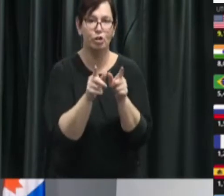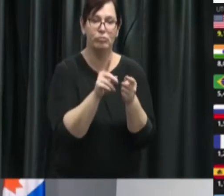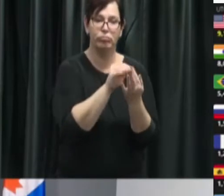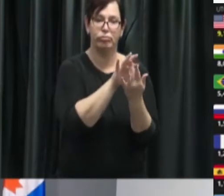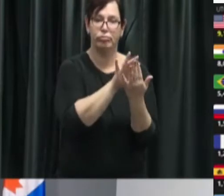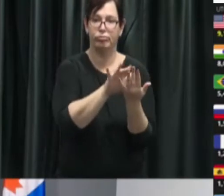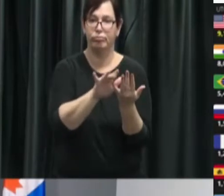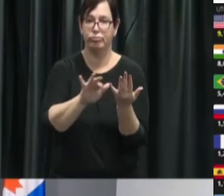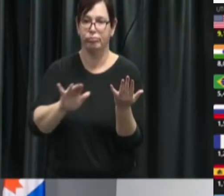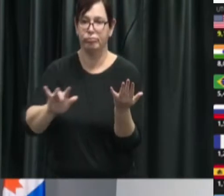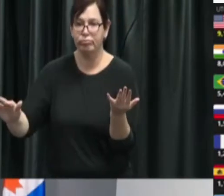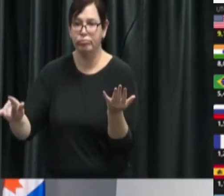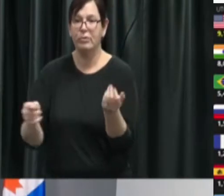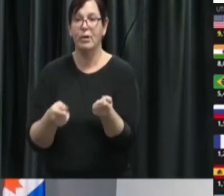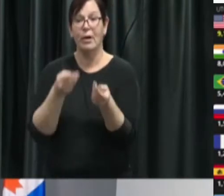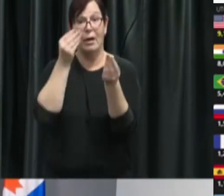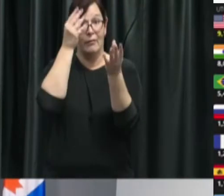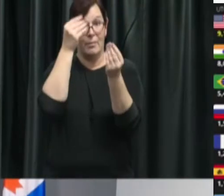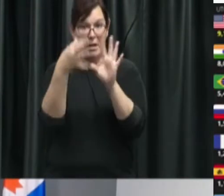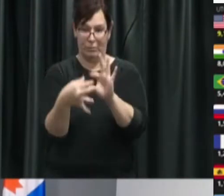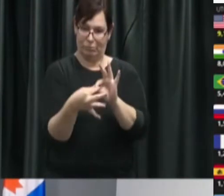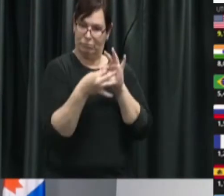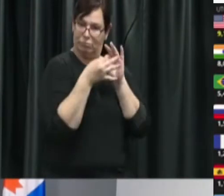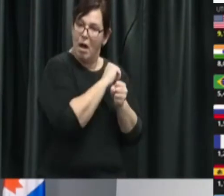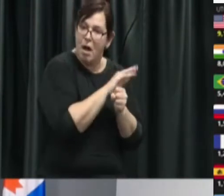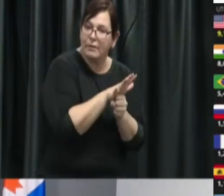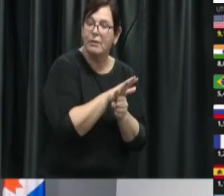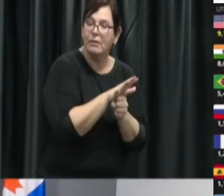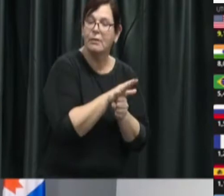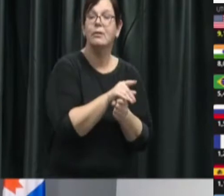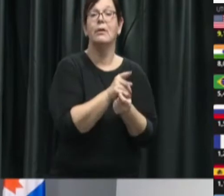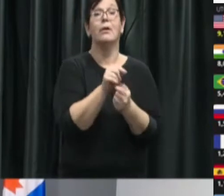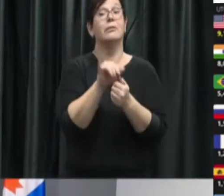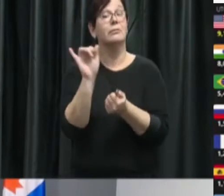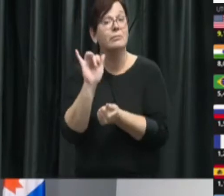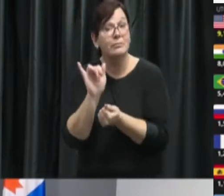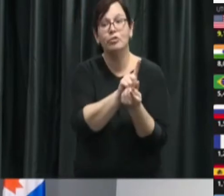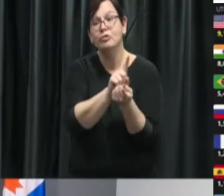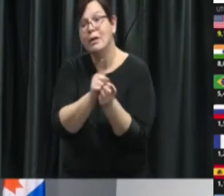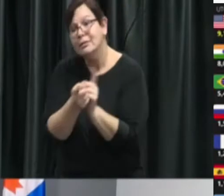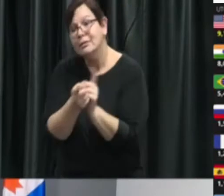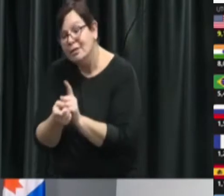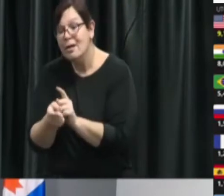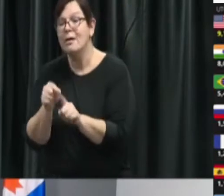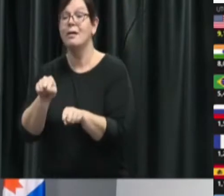COVID-19 is also being translated into approximately 30 languages.